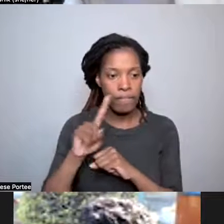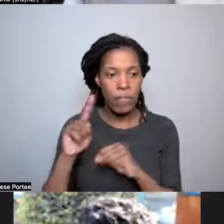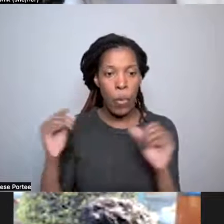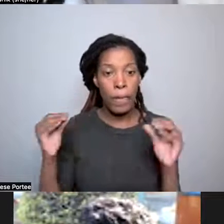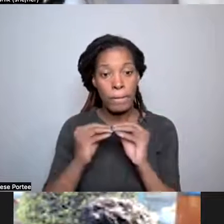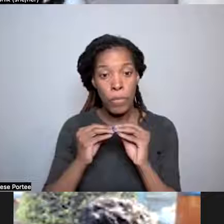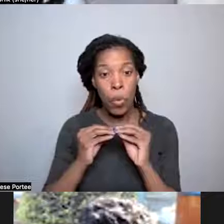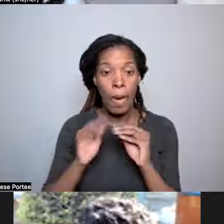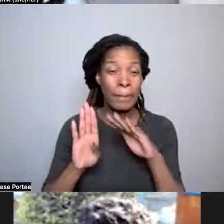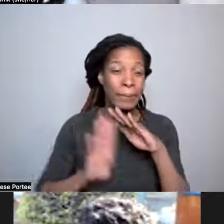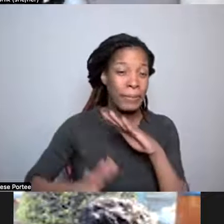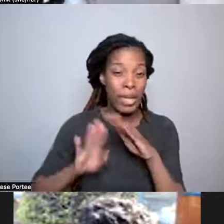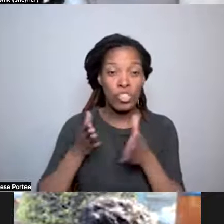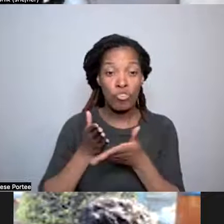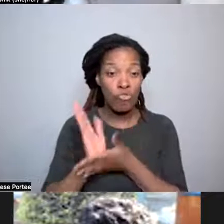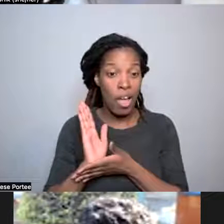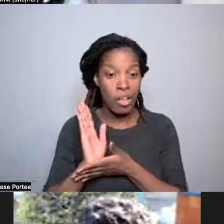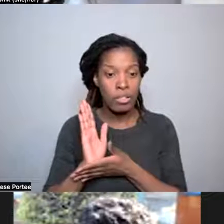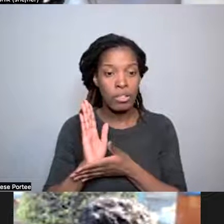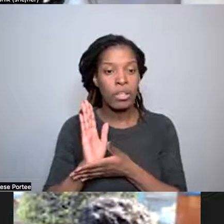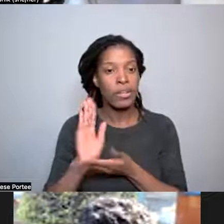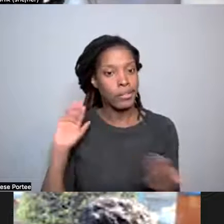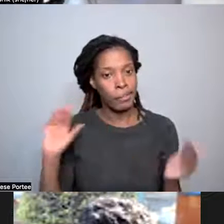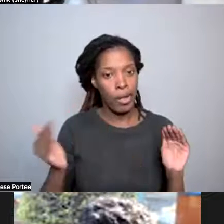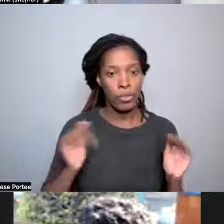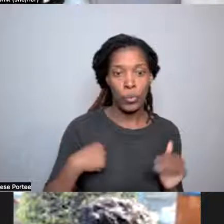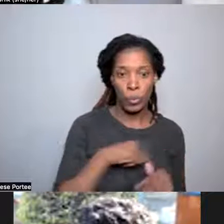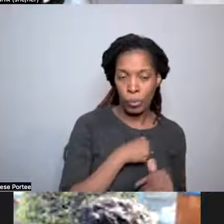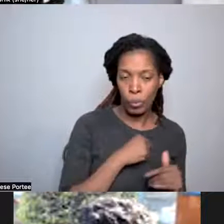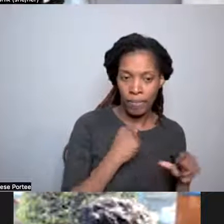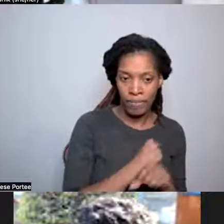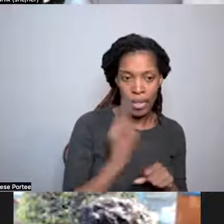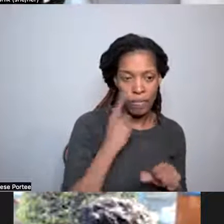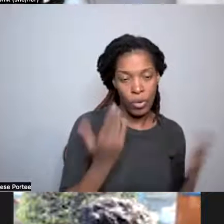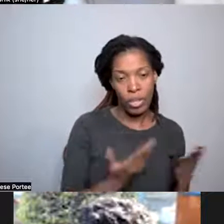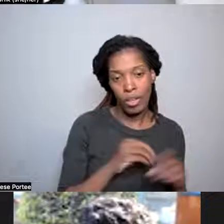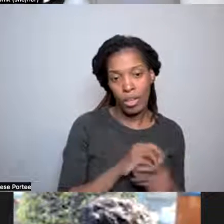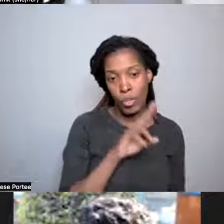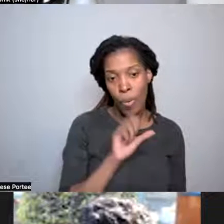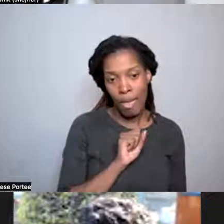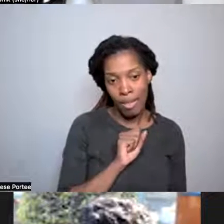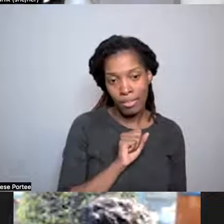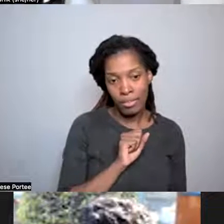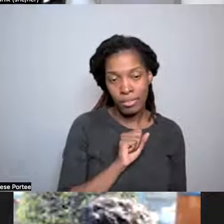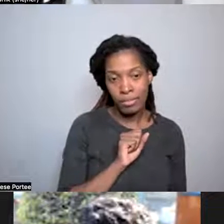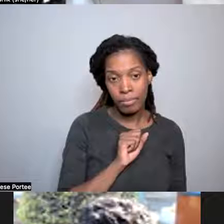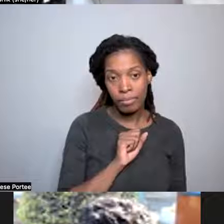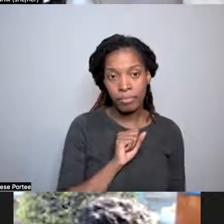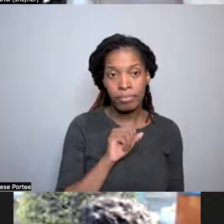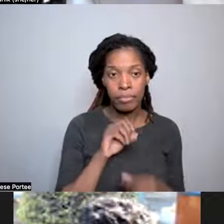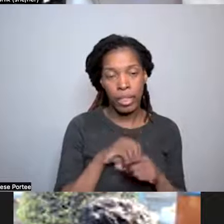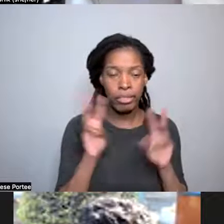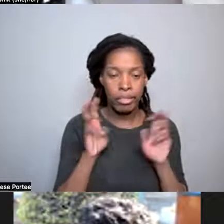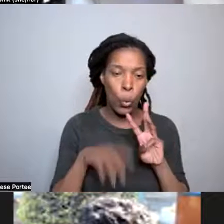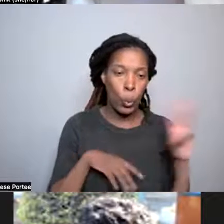basic rights than we are fighting for here in the United States and in the Western